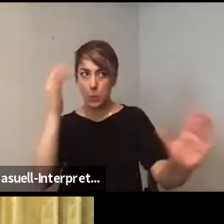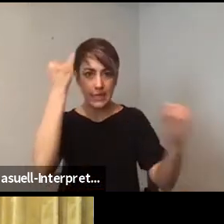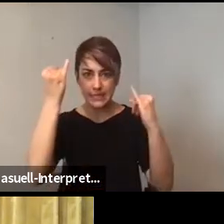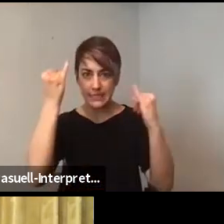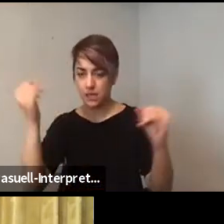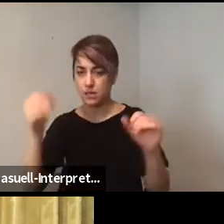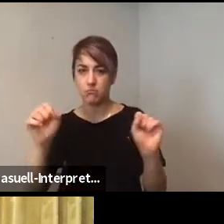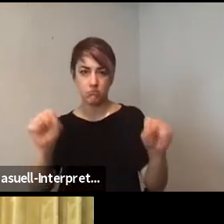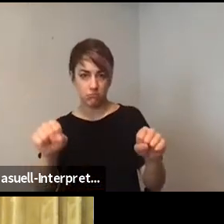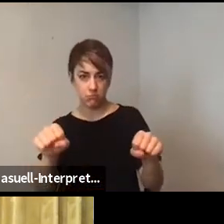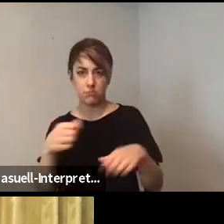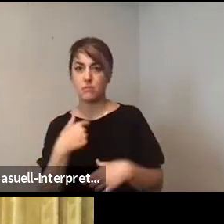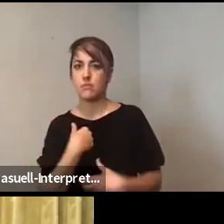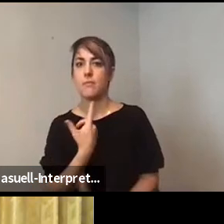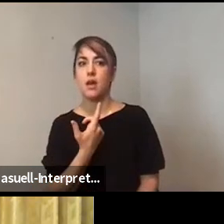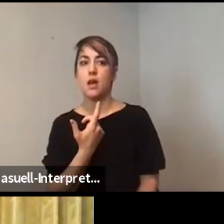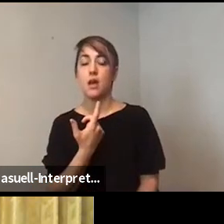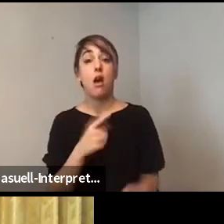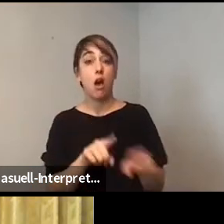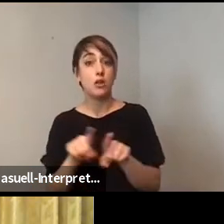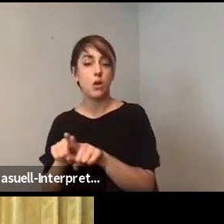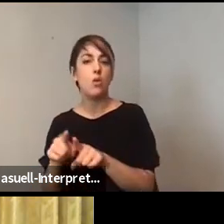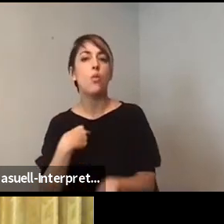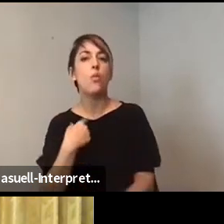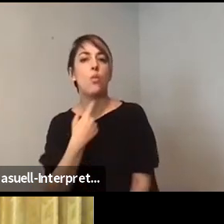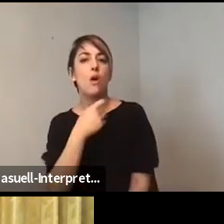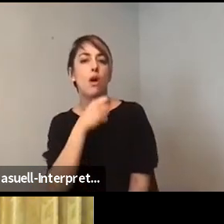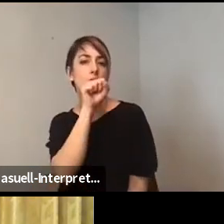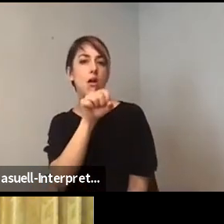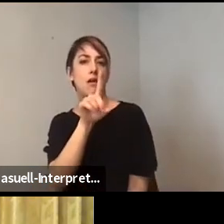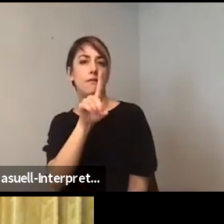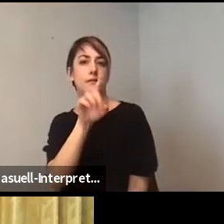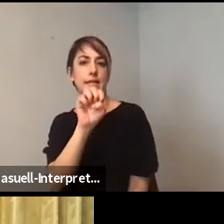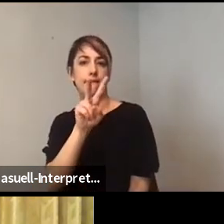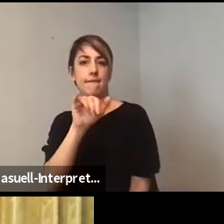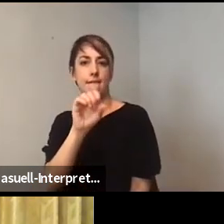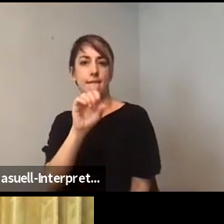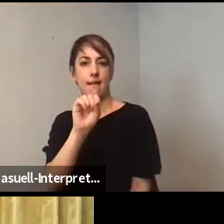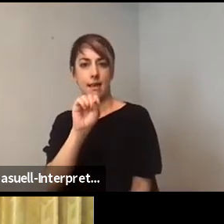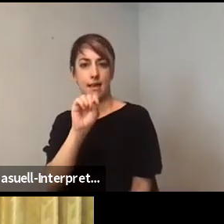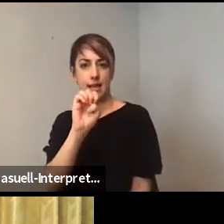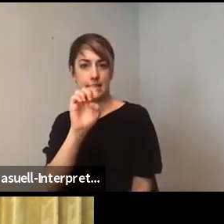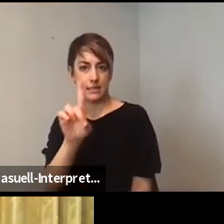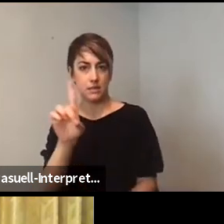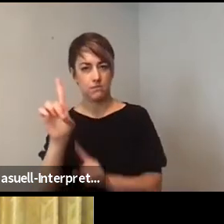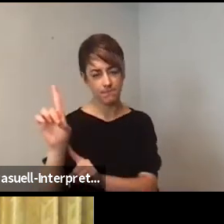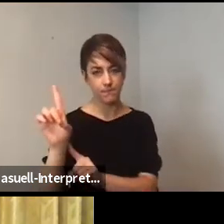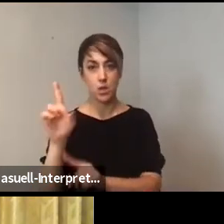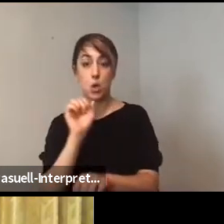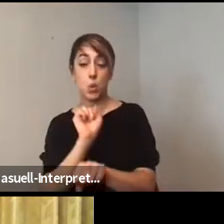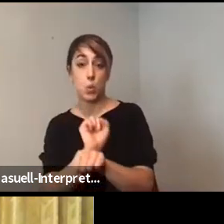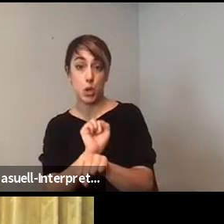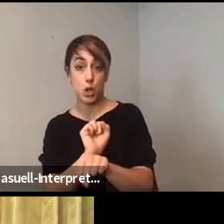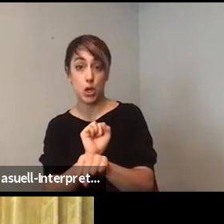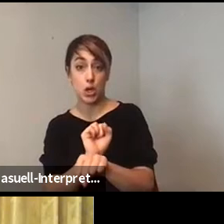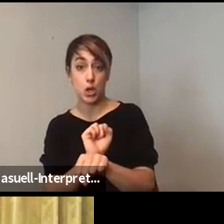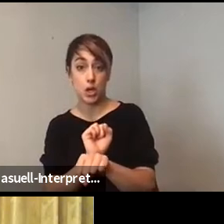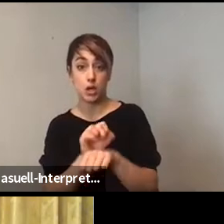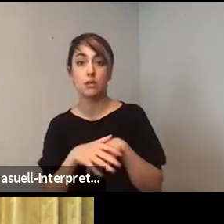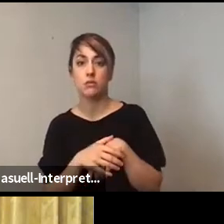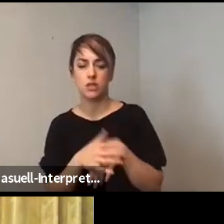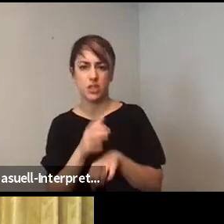myself love device work, and I'm trying to do that as much as I can also. So from that point of view, I think that